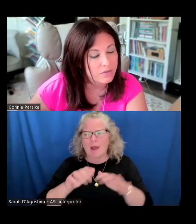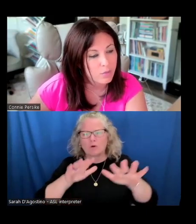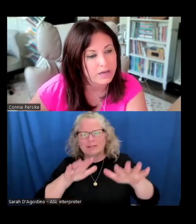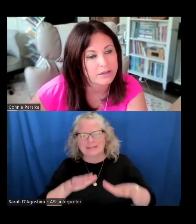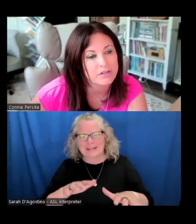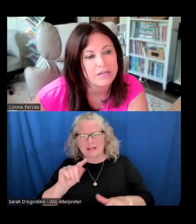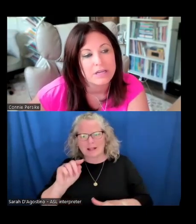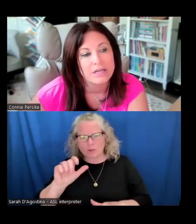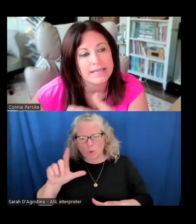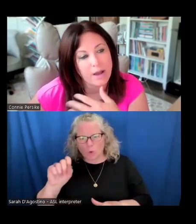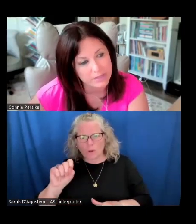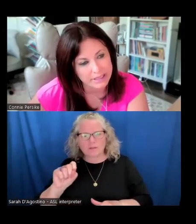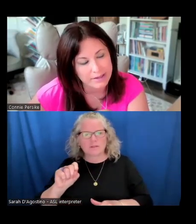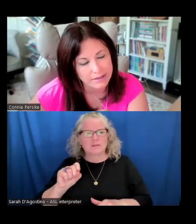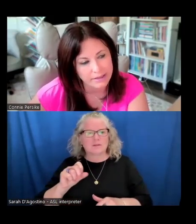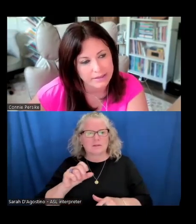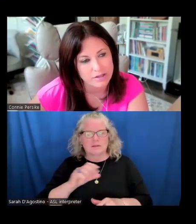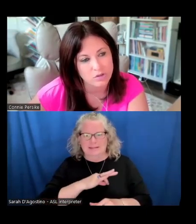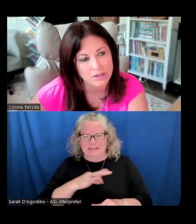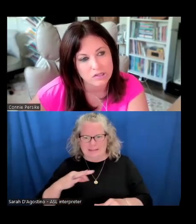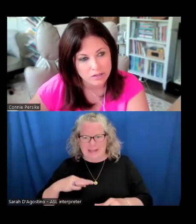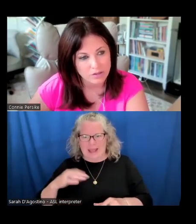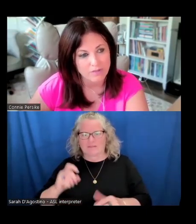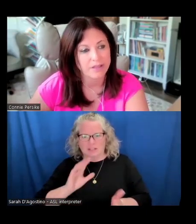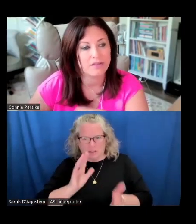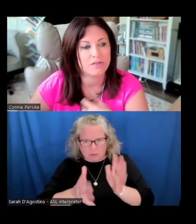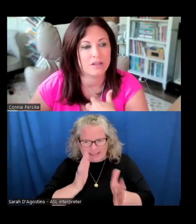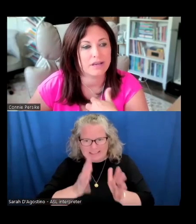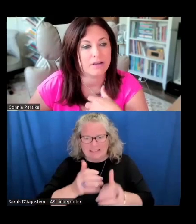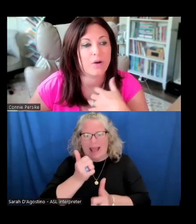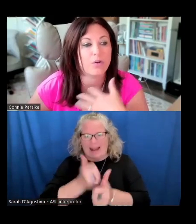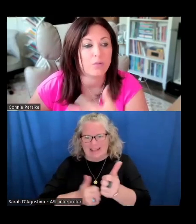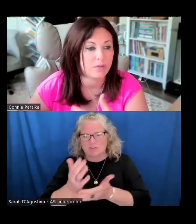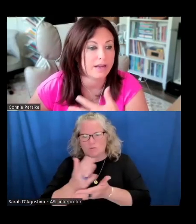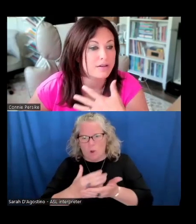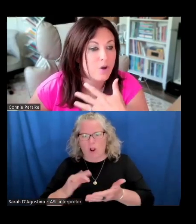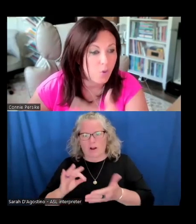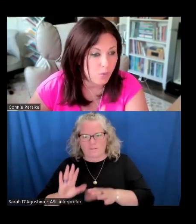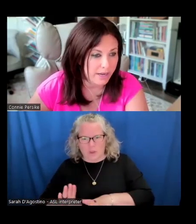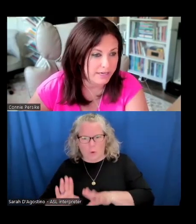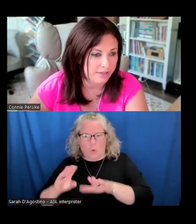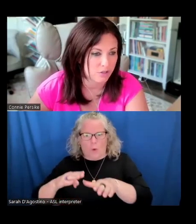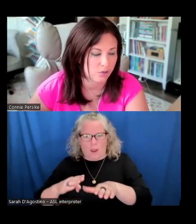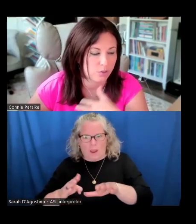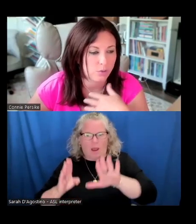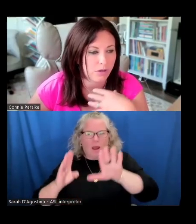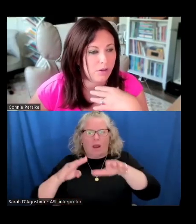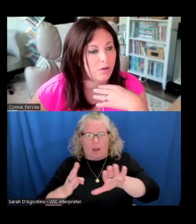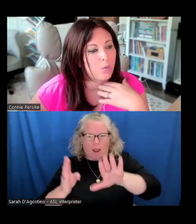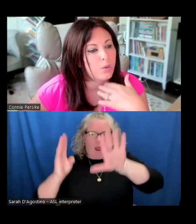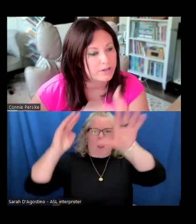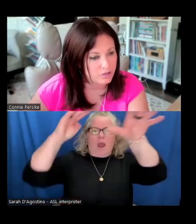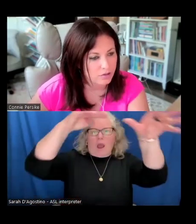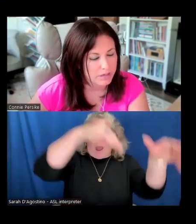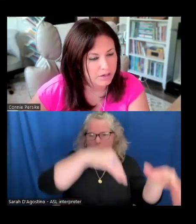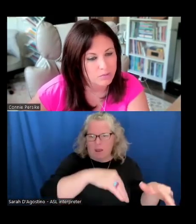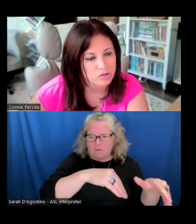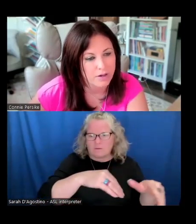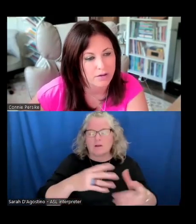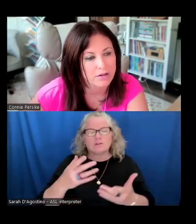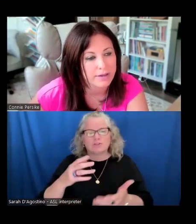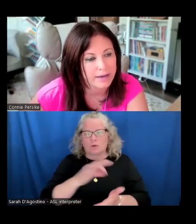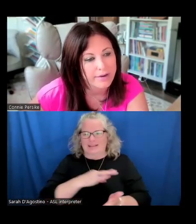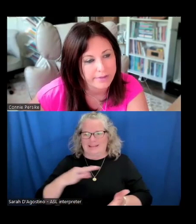phases of the wave to help de-escalate the situation. So they finally feel like, oh, I know what I need to do when a student